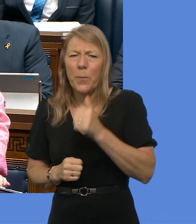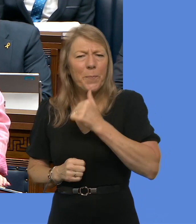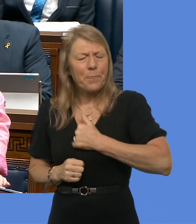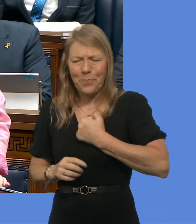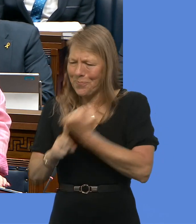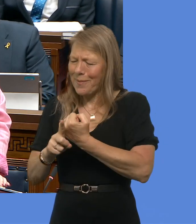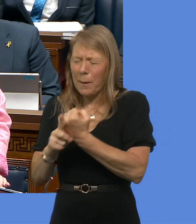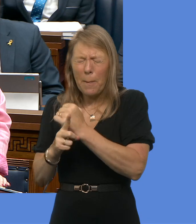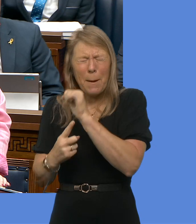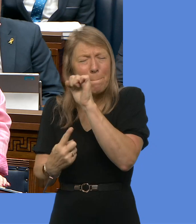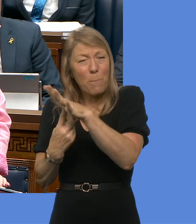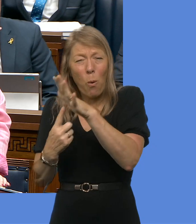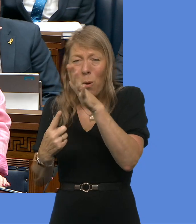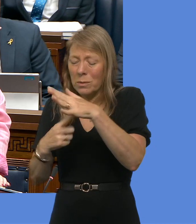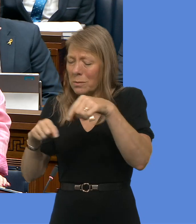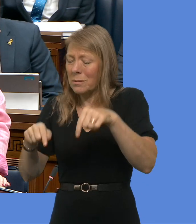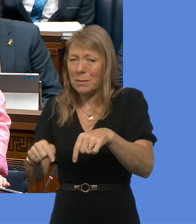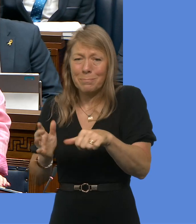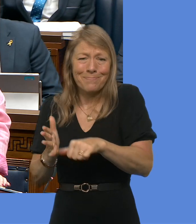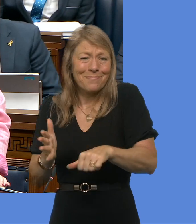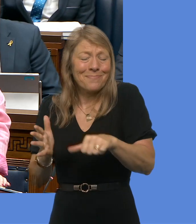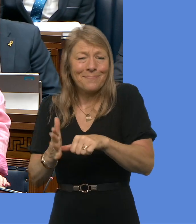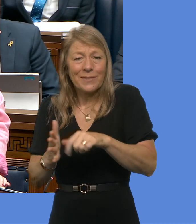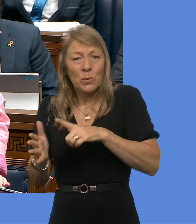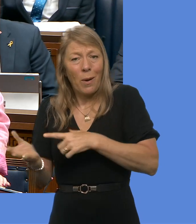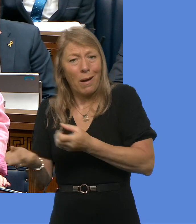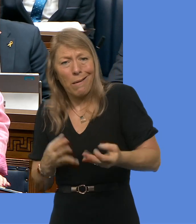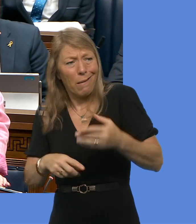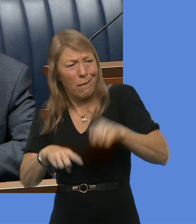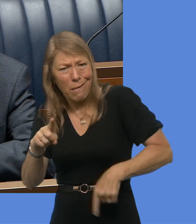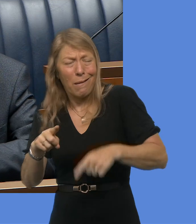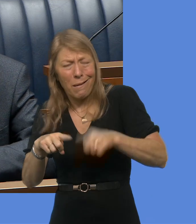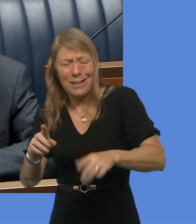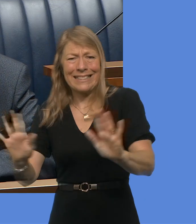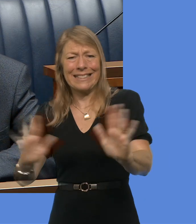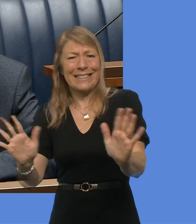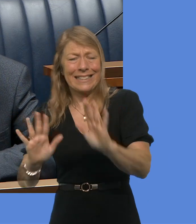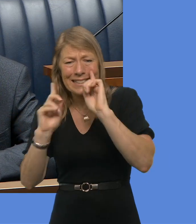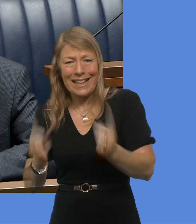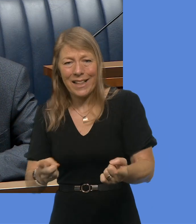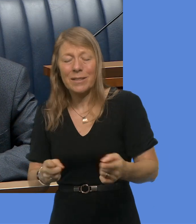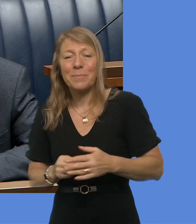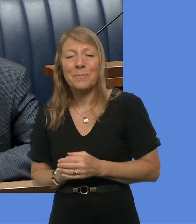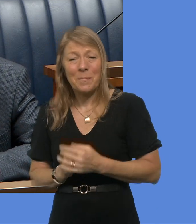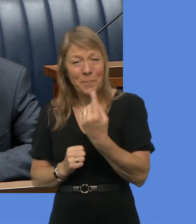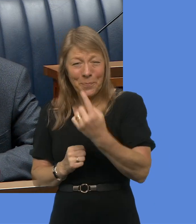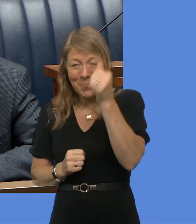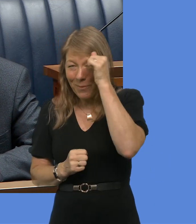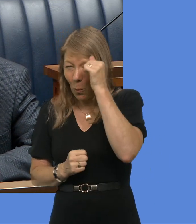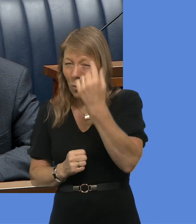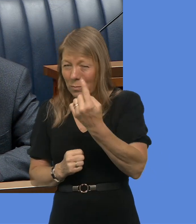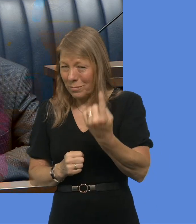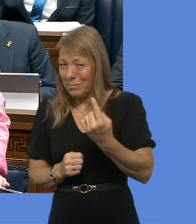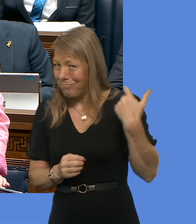this issue. The member will know from his farming background and his role in terms of the agricultural policy brief